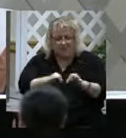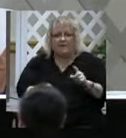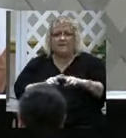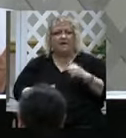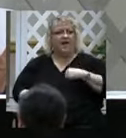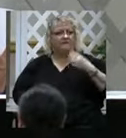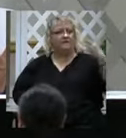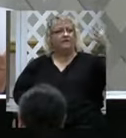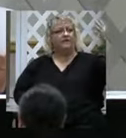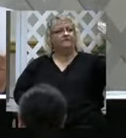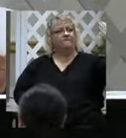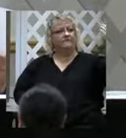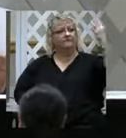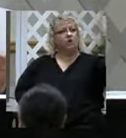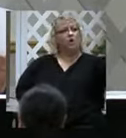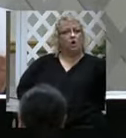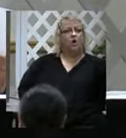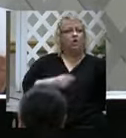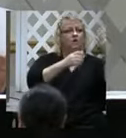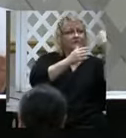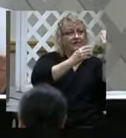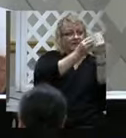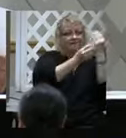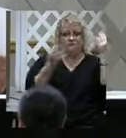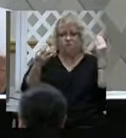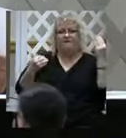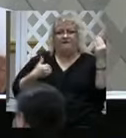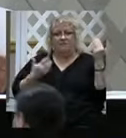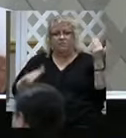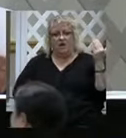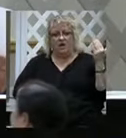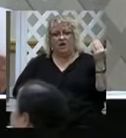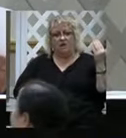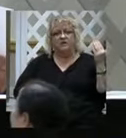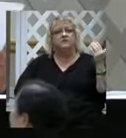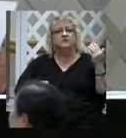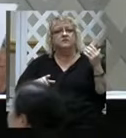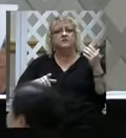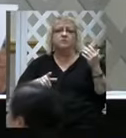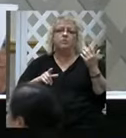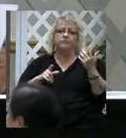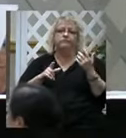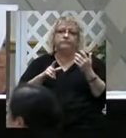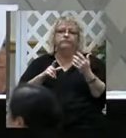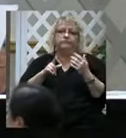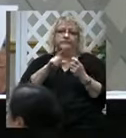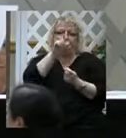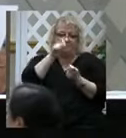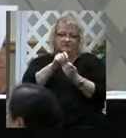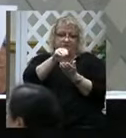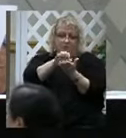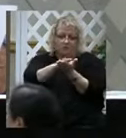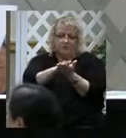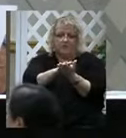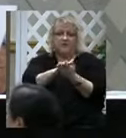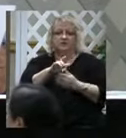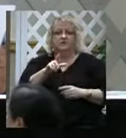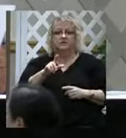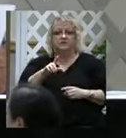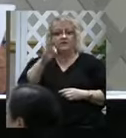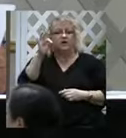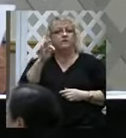4 languages. So that's good information to have, just to know that you're a third of the way there almost for that particular document. So you want to find